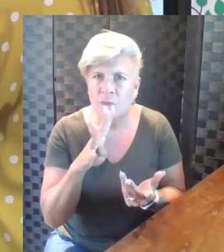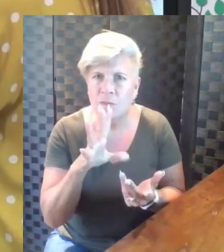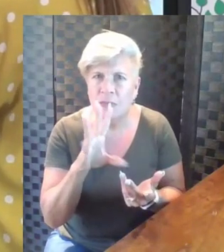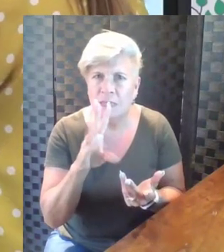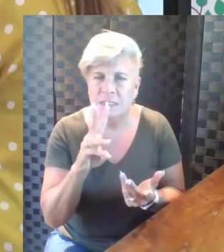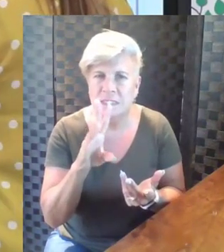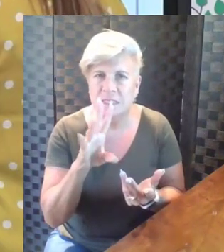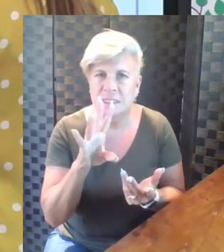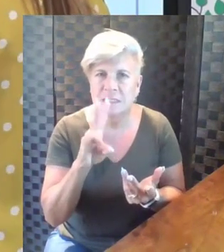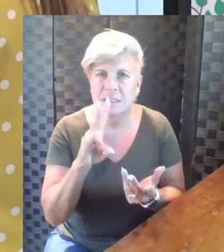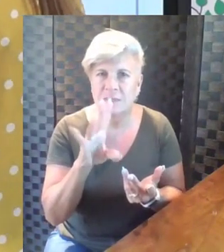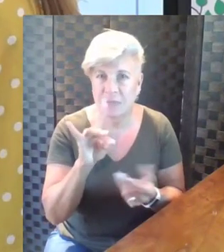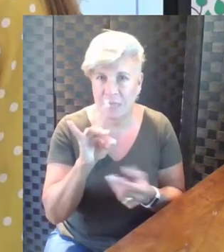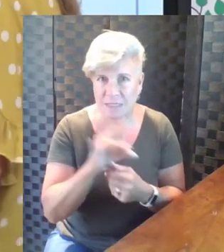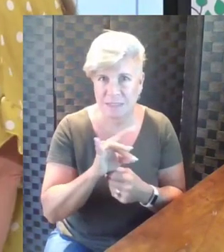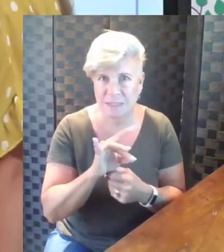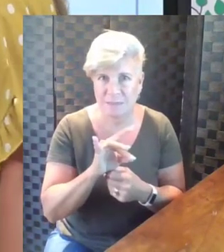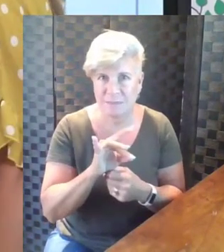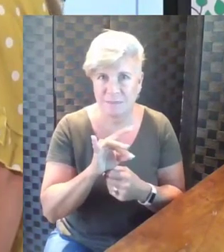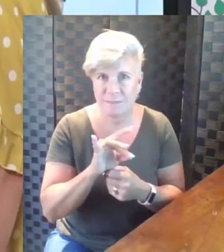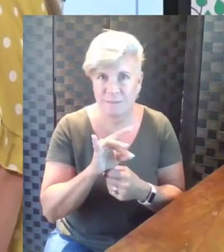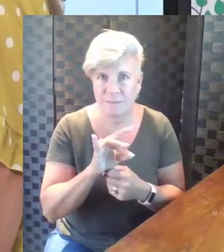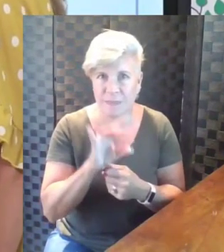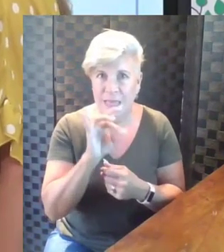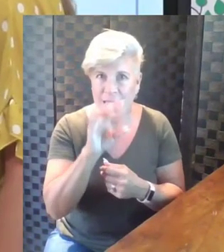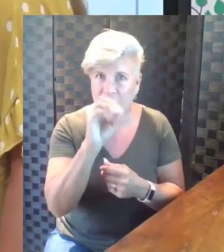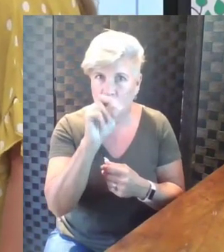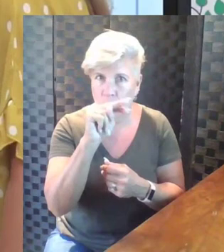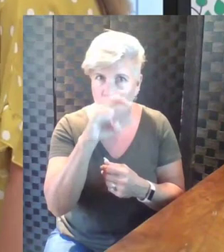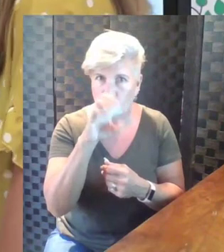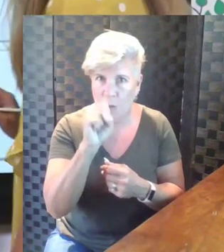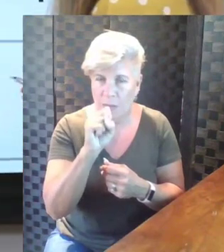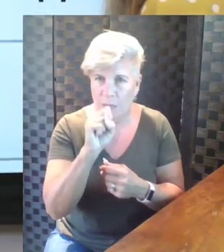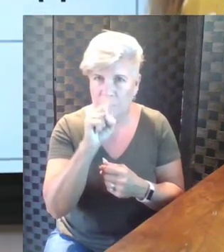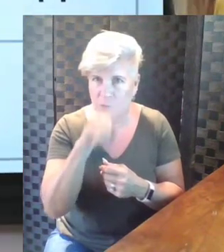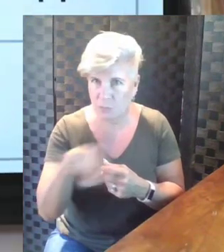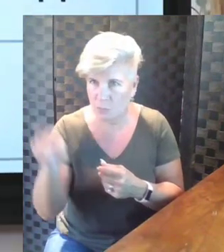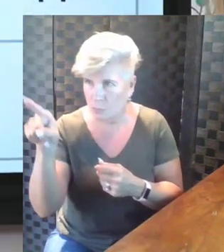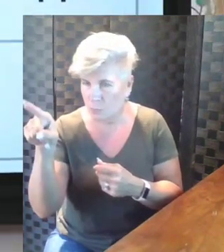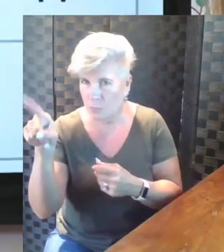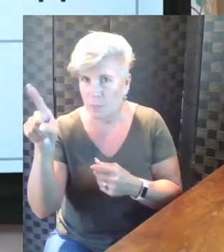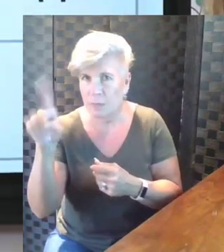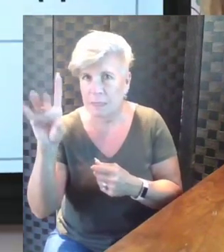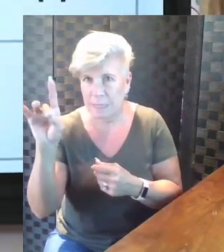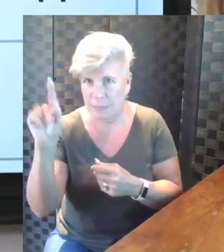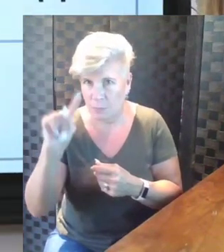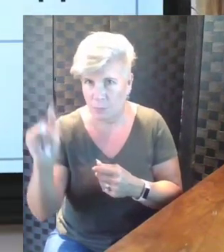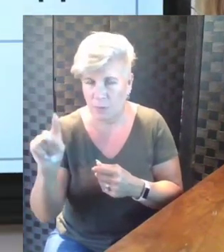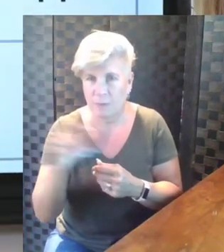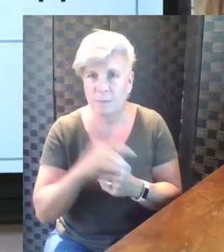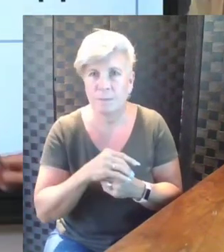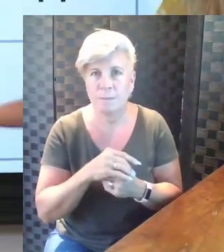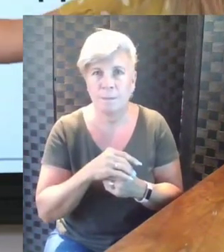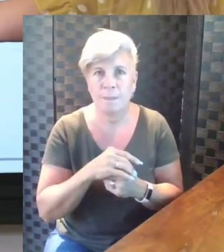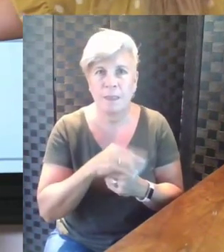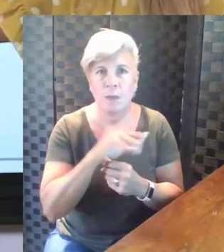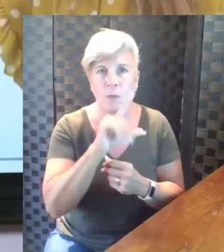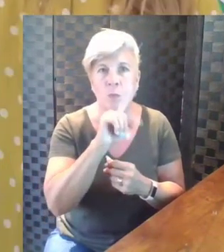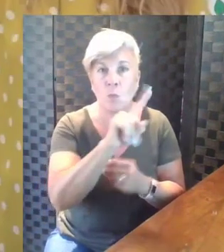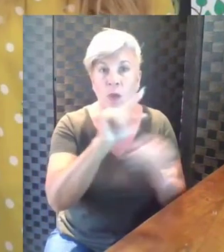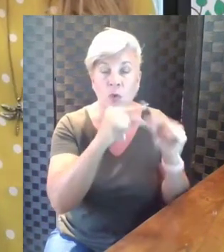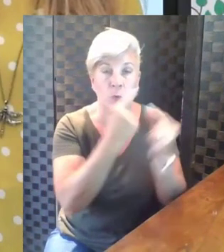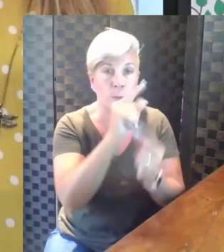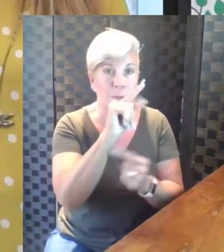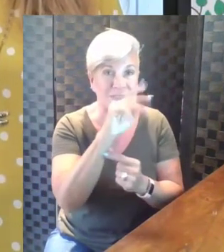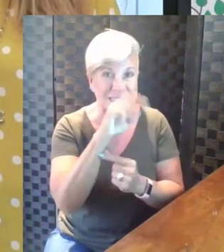3, 4, 5, 6, 7, 8. And bring our 8 over here to the ones place. And so one